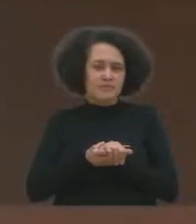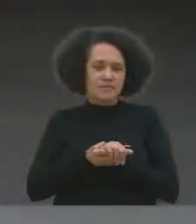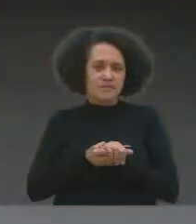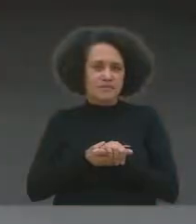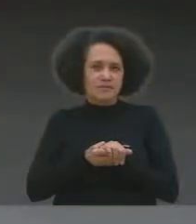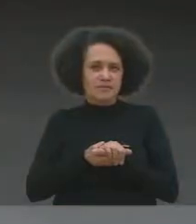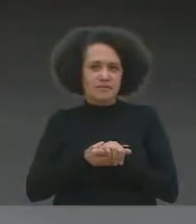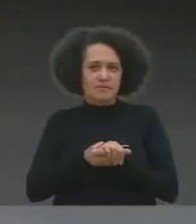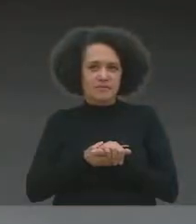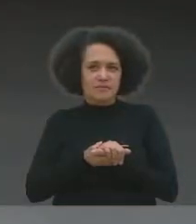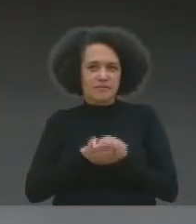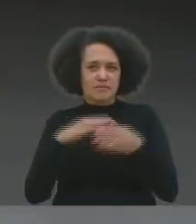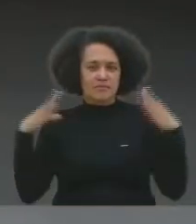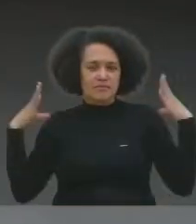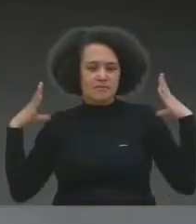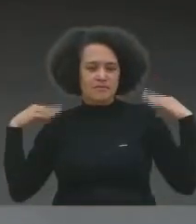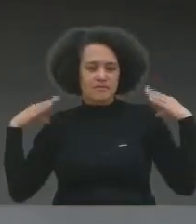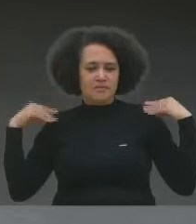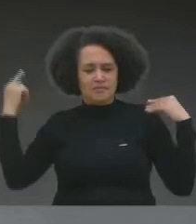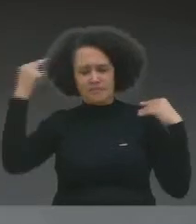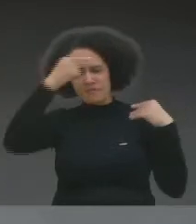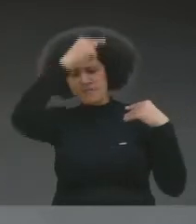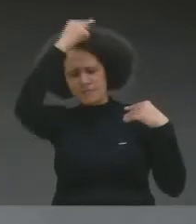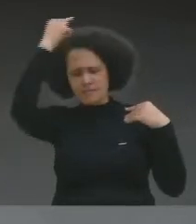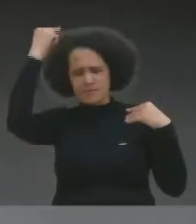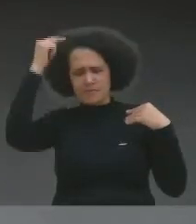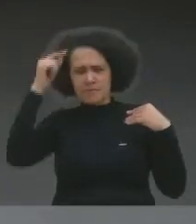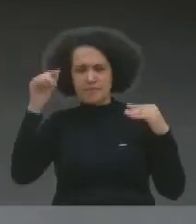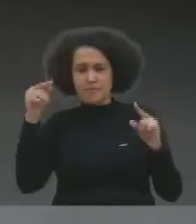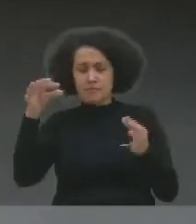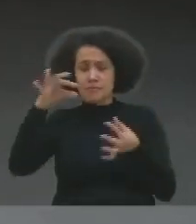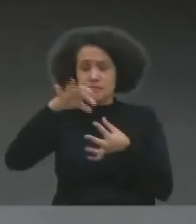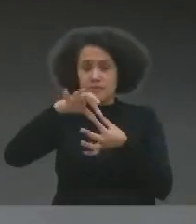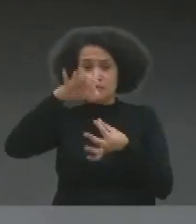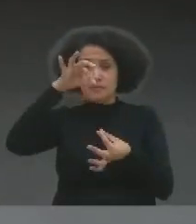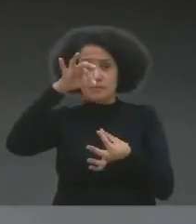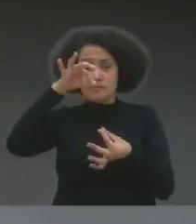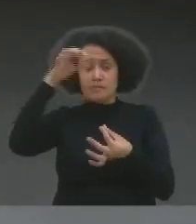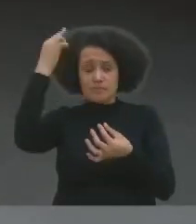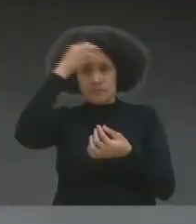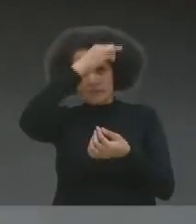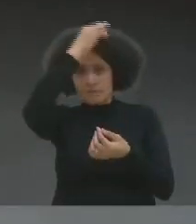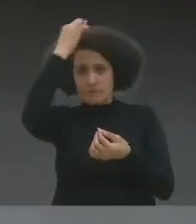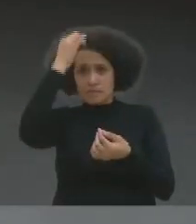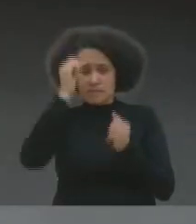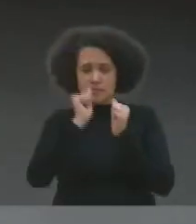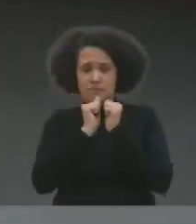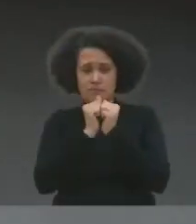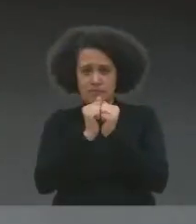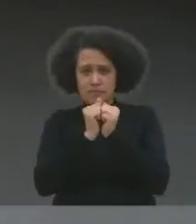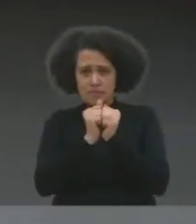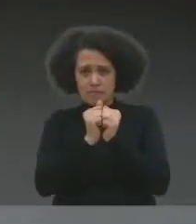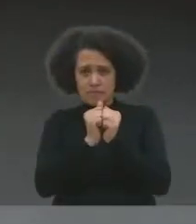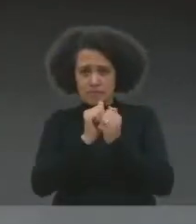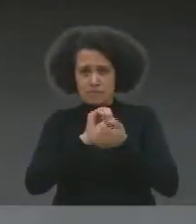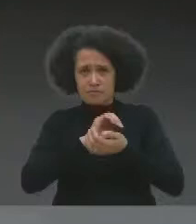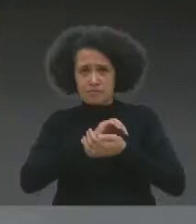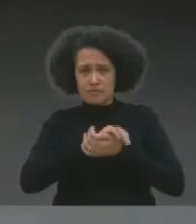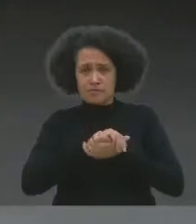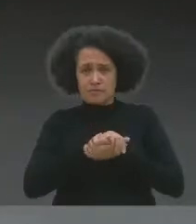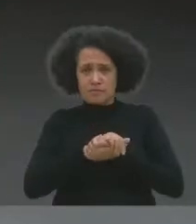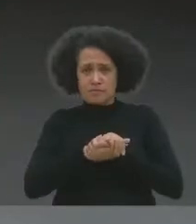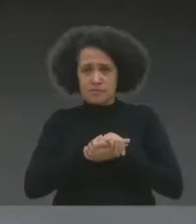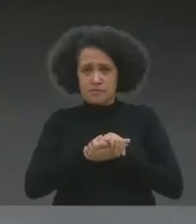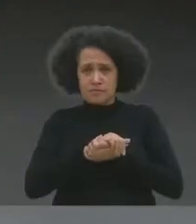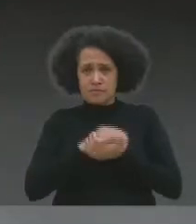Seres angélicos são espíritos e isso é o que eles são. And he says that angels, which means messenger. Ele